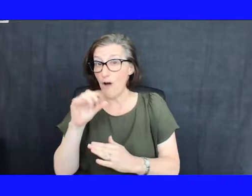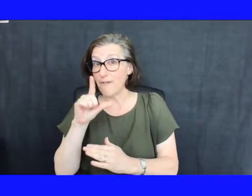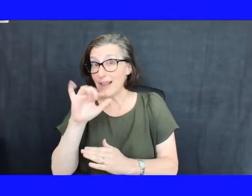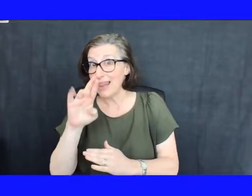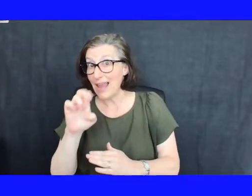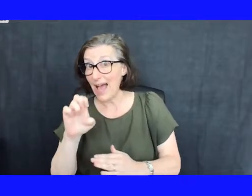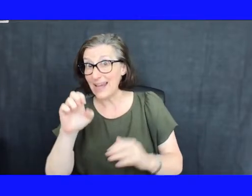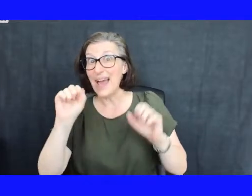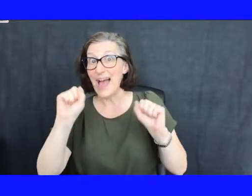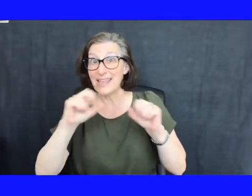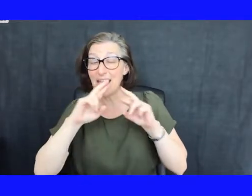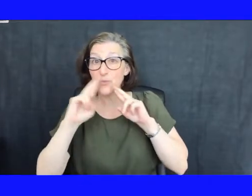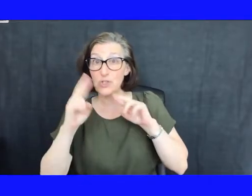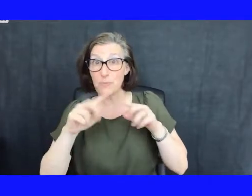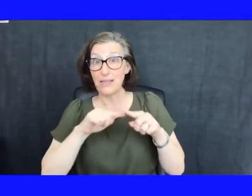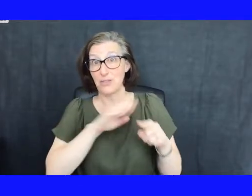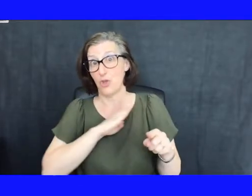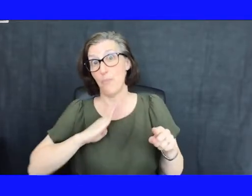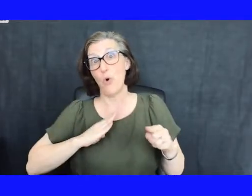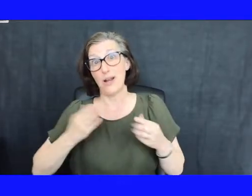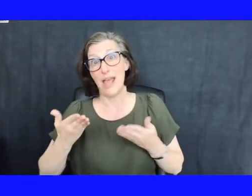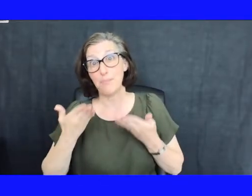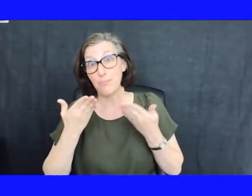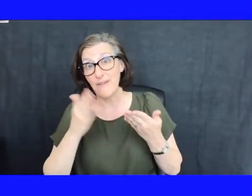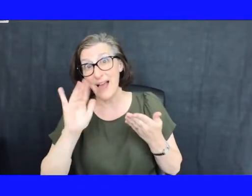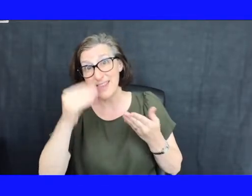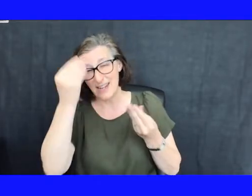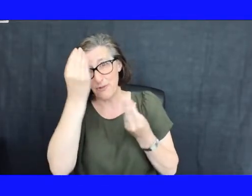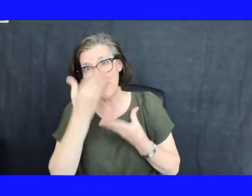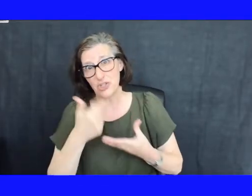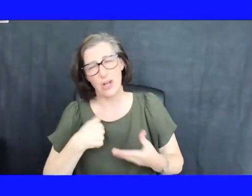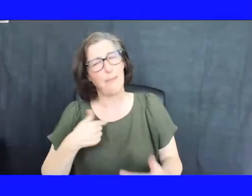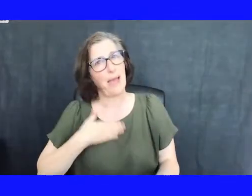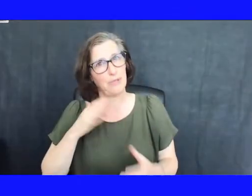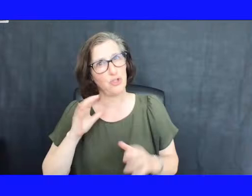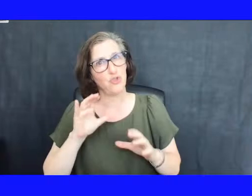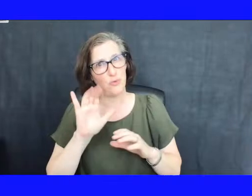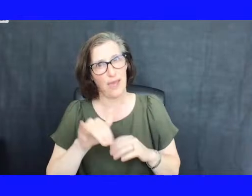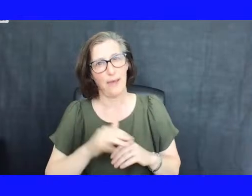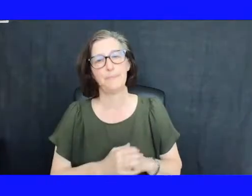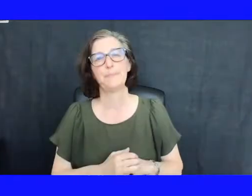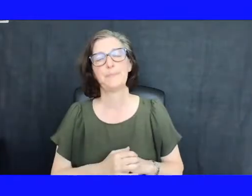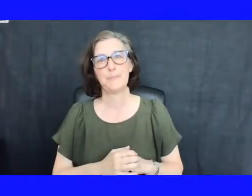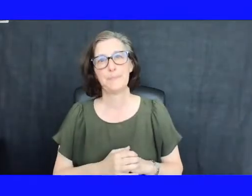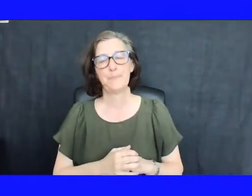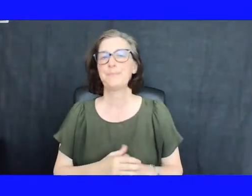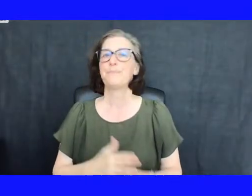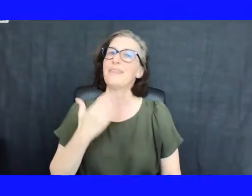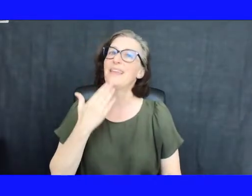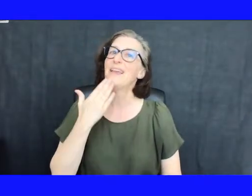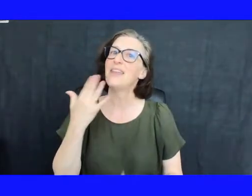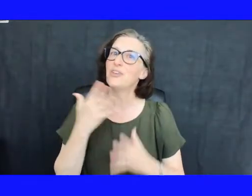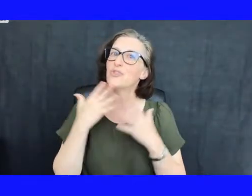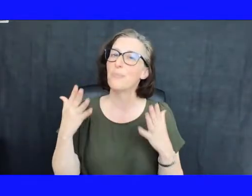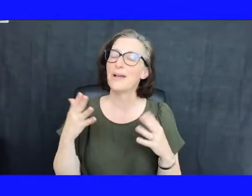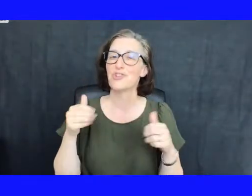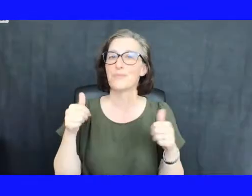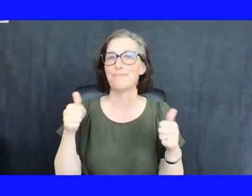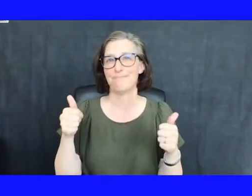what would be the different process in that? They will always go external, or do we have like a patient